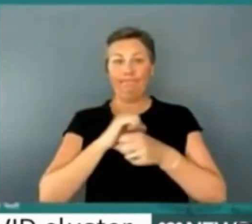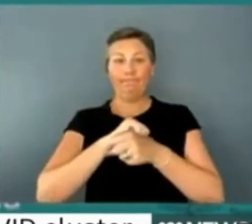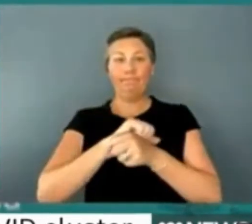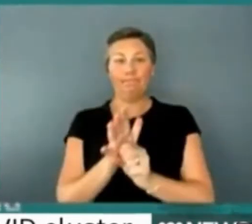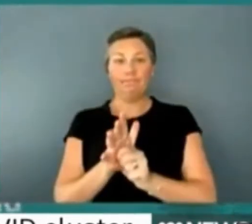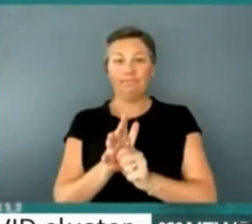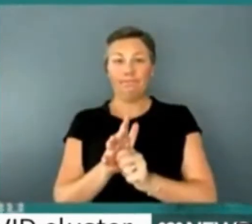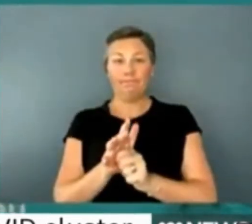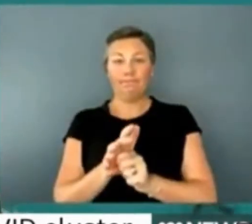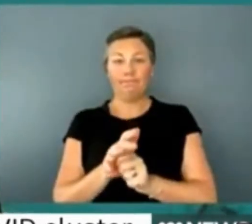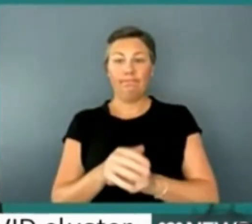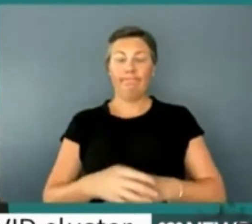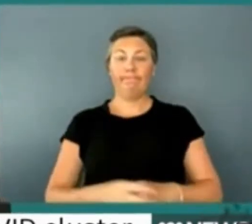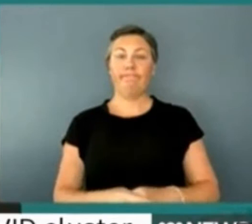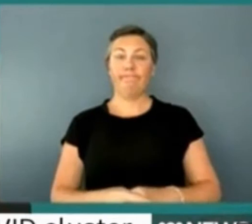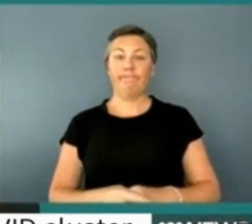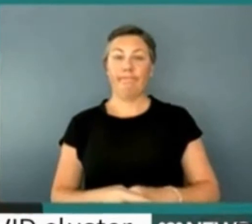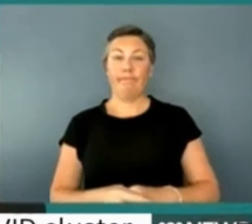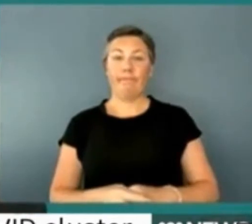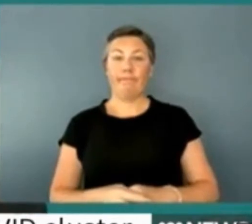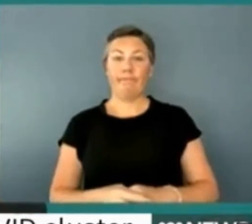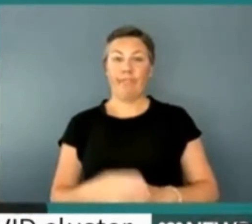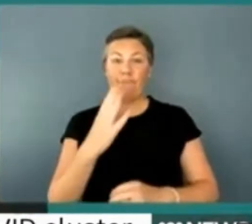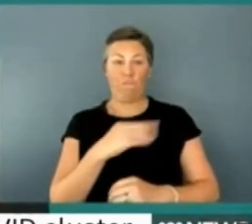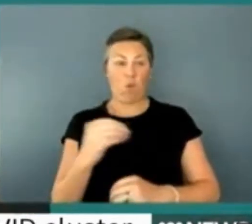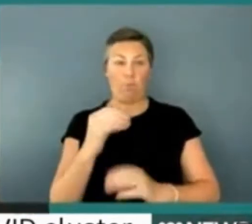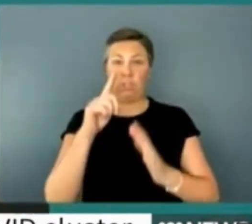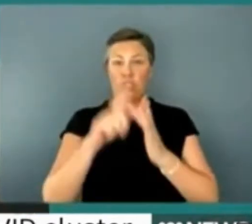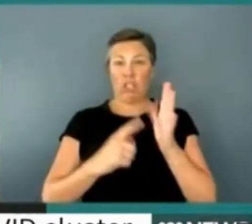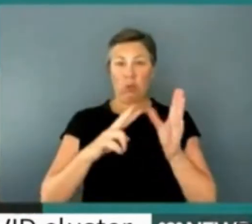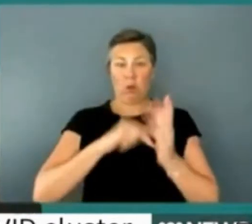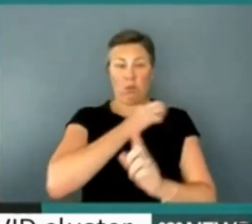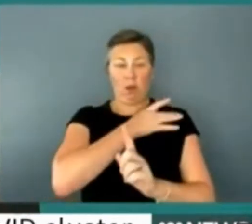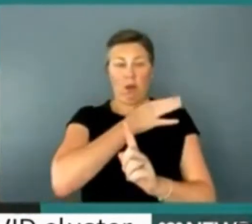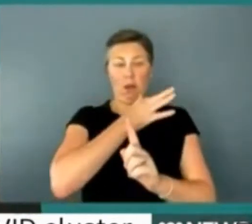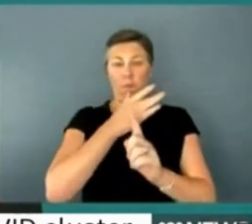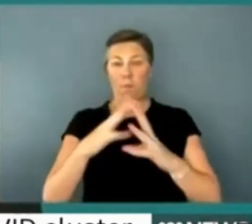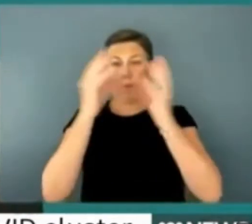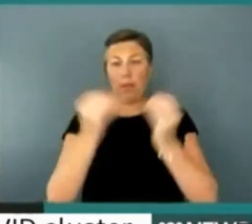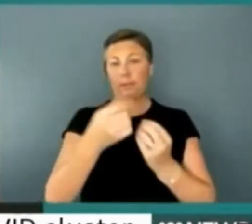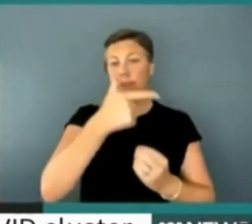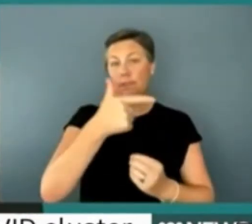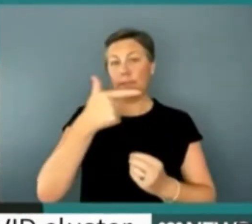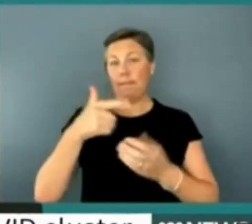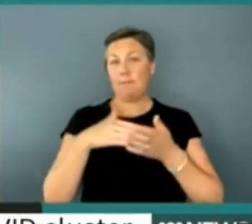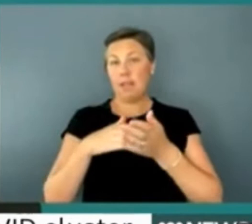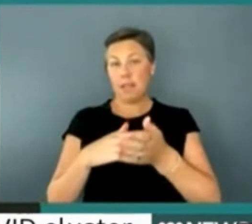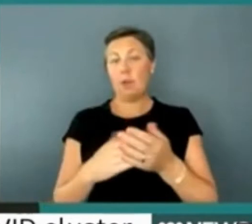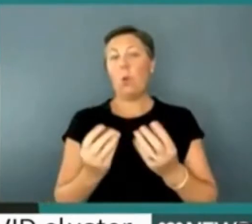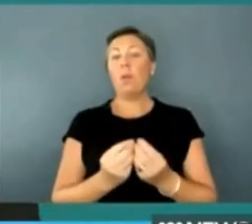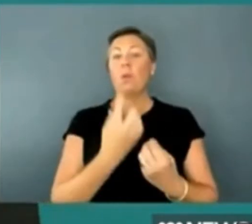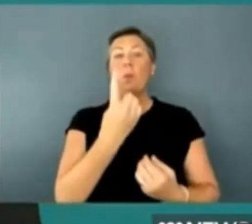in this year, since the start of January. Over 1.7 million deaths. We should